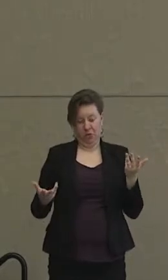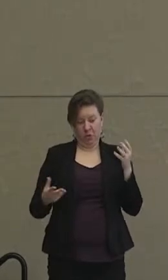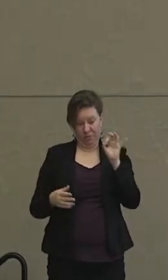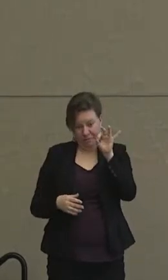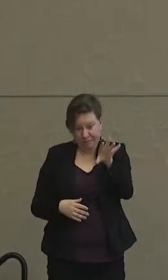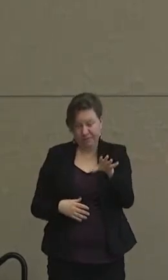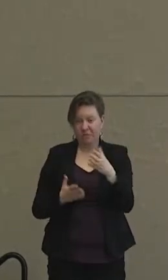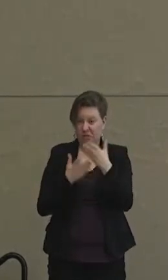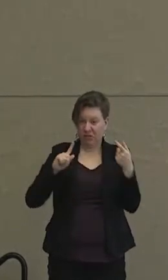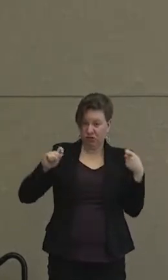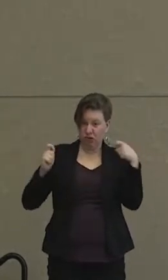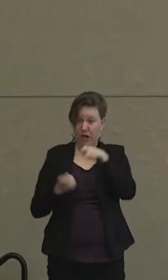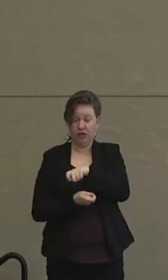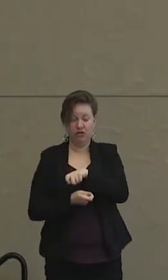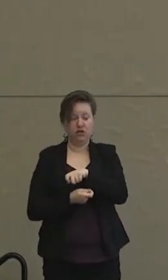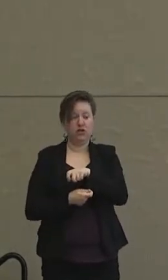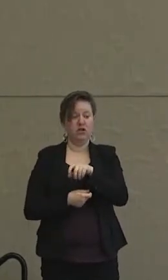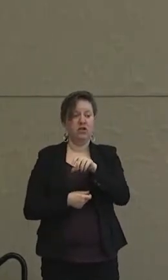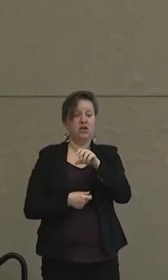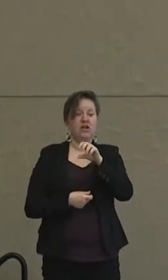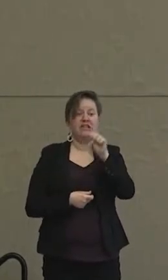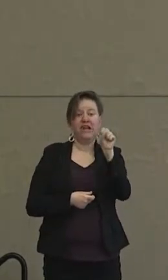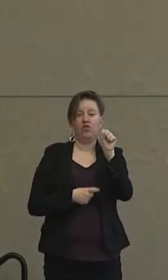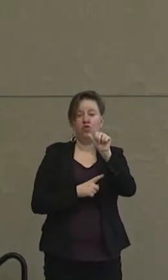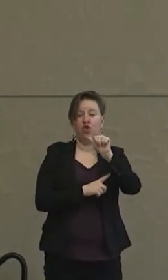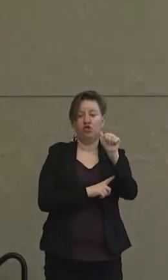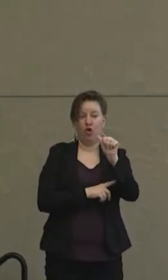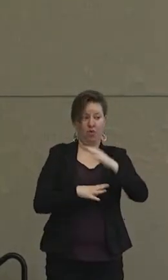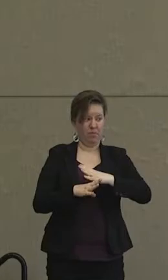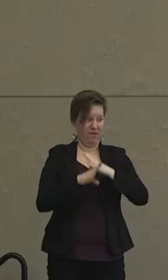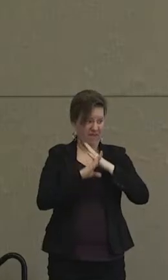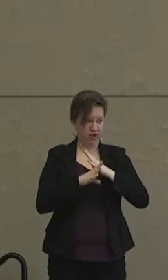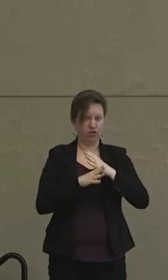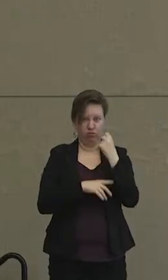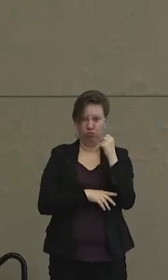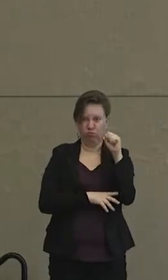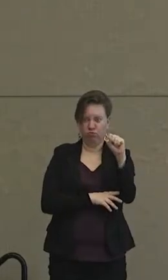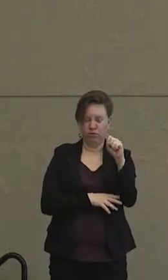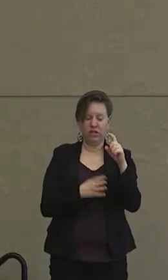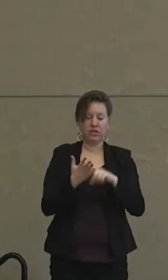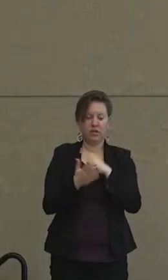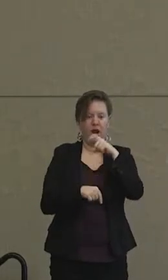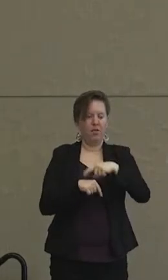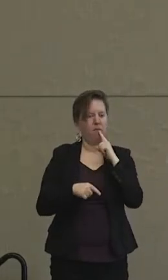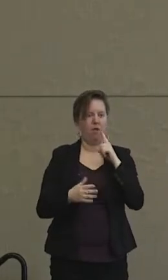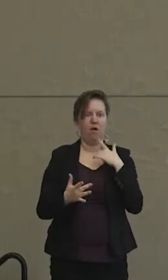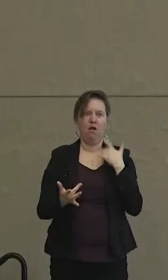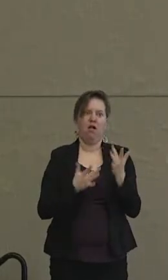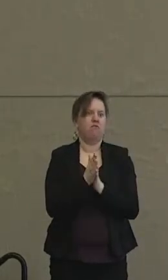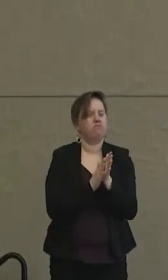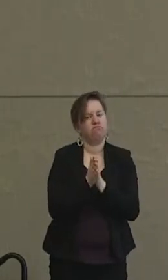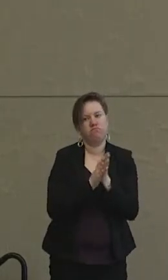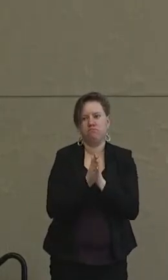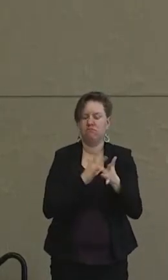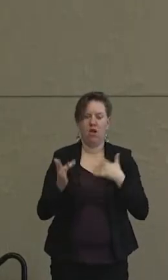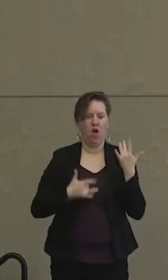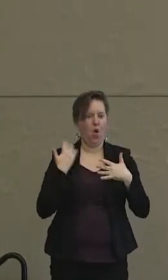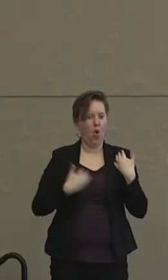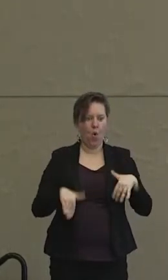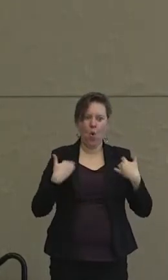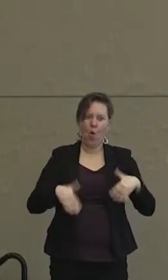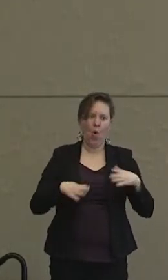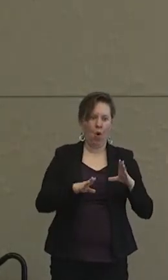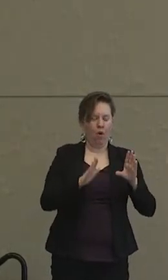So things change. In the sexual assault prevention movement, at times I'm super excited. I'm like, wow, we have